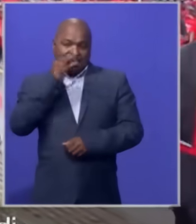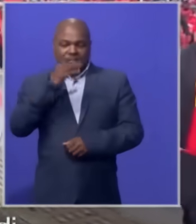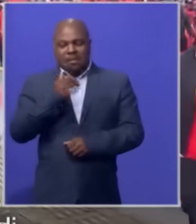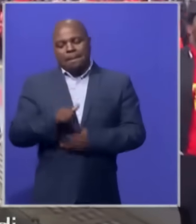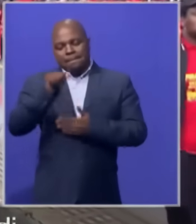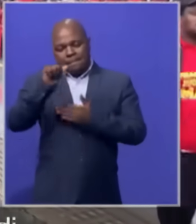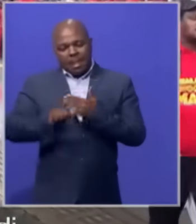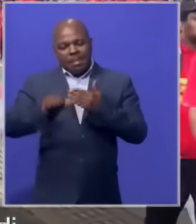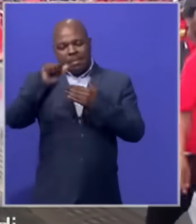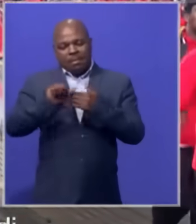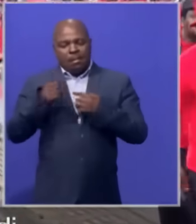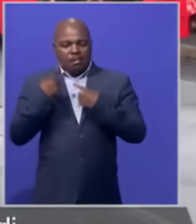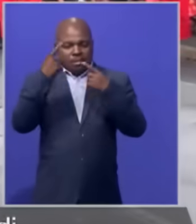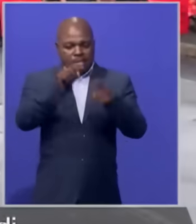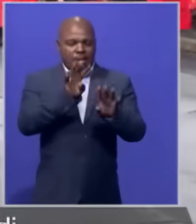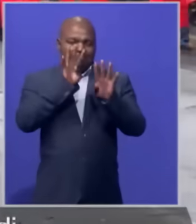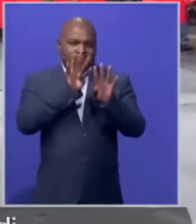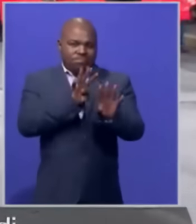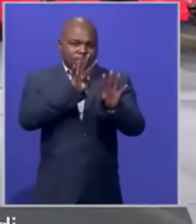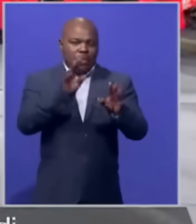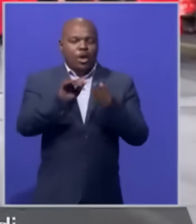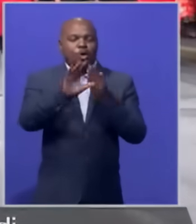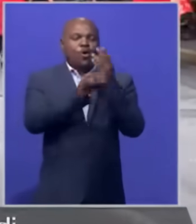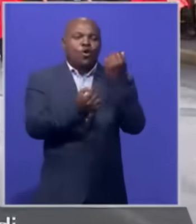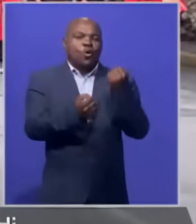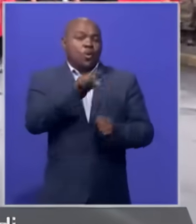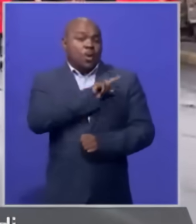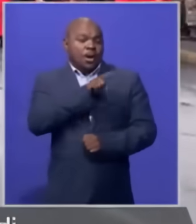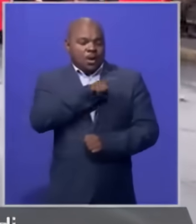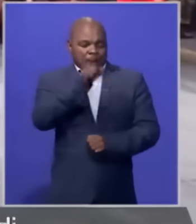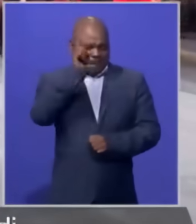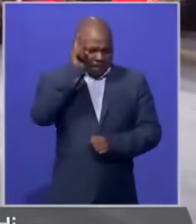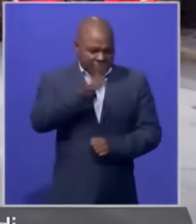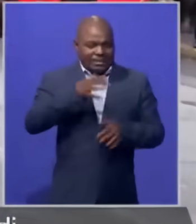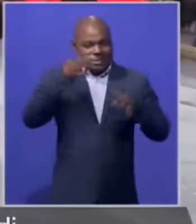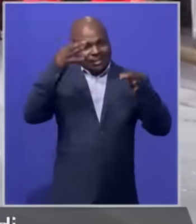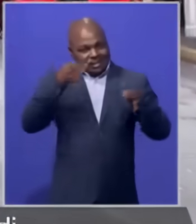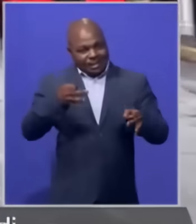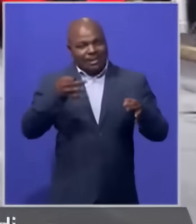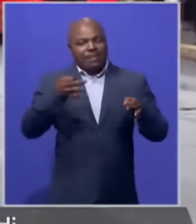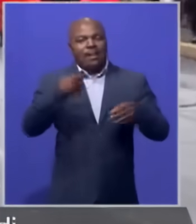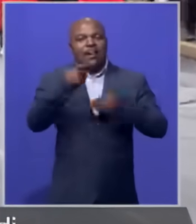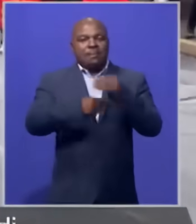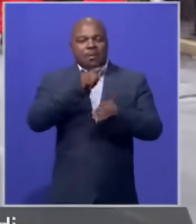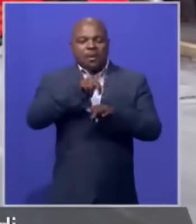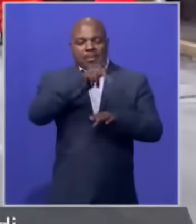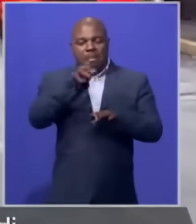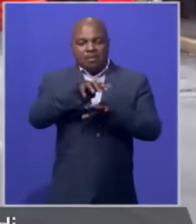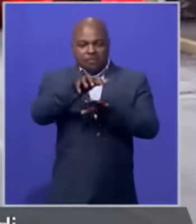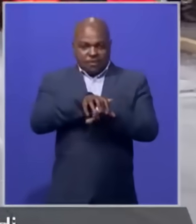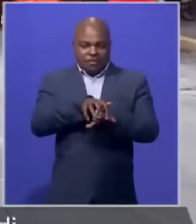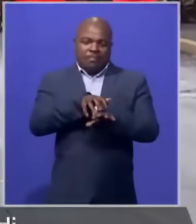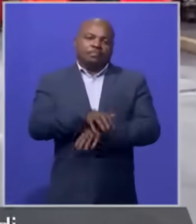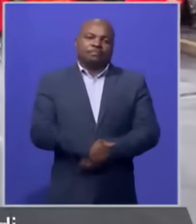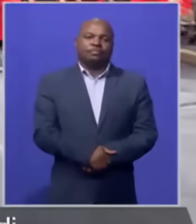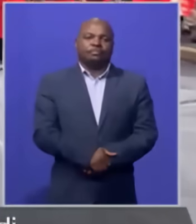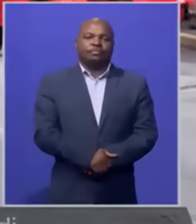mogwanto wa go ya kgorotsheko ya molaotheo kgwedi ka kgwedi go fihla ge kgorotsheko yeo e fana ka kahlolo molatong wa Phalaphala.